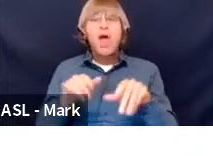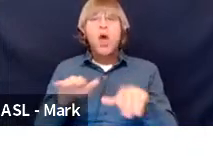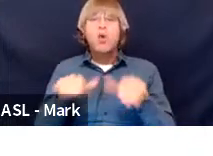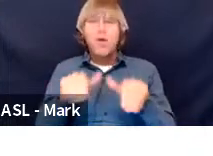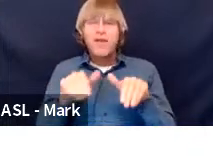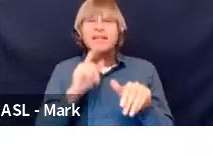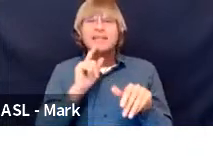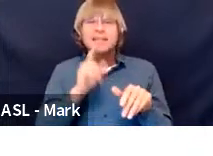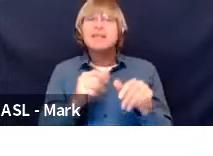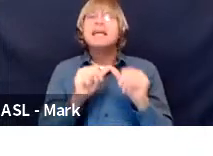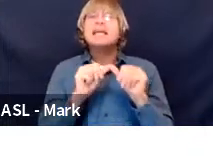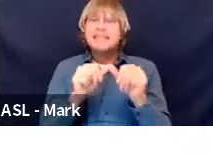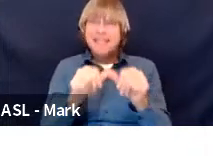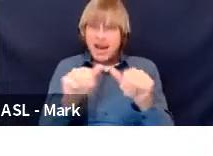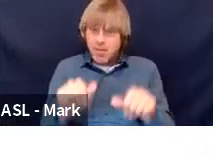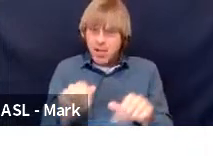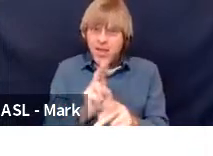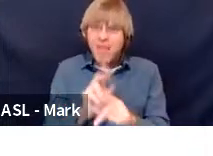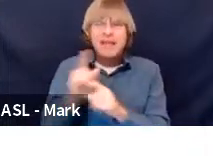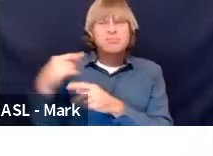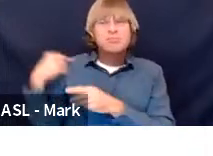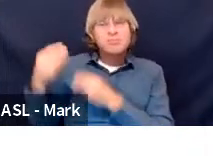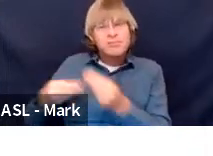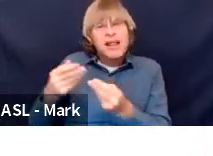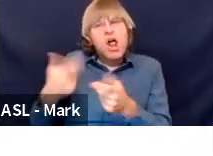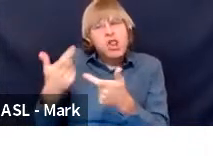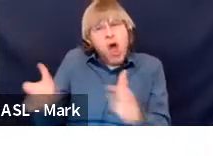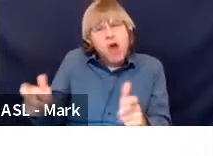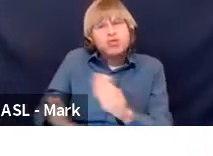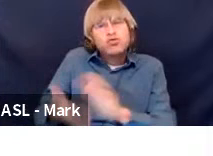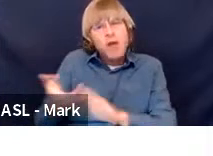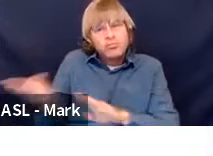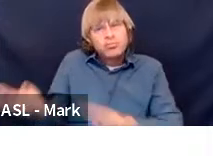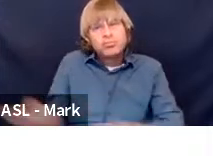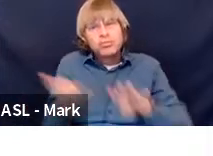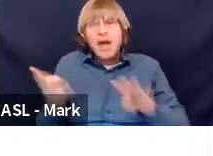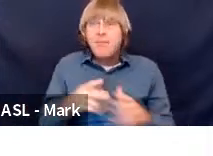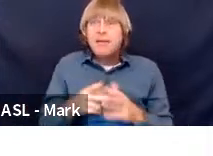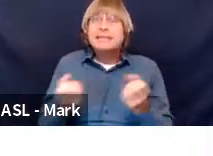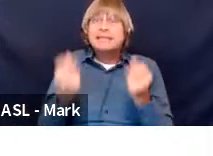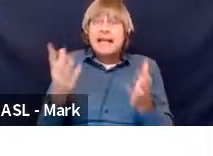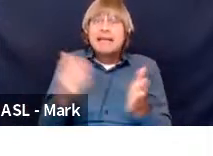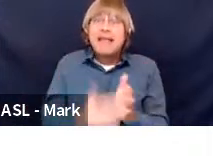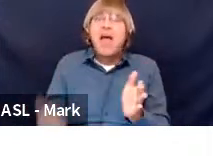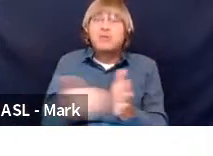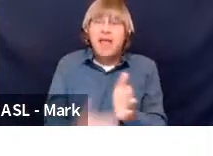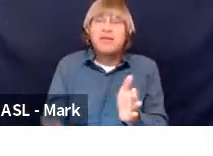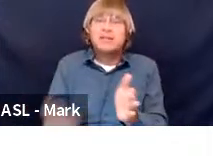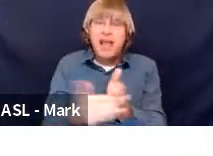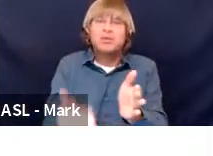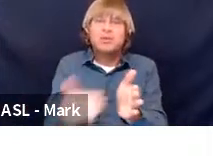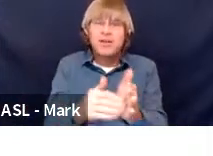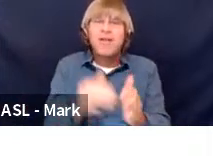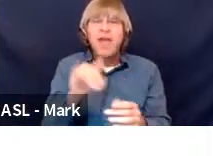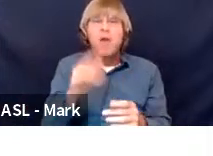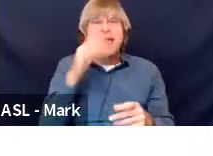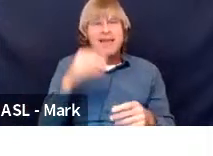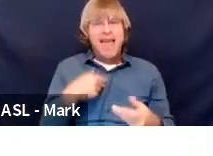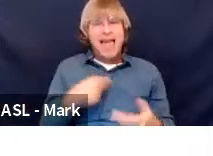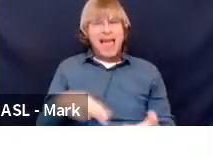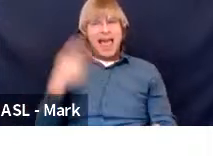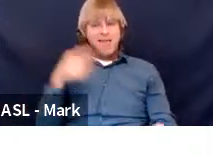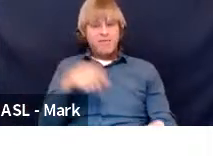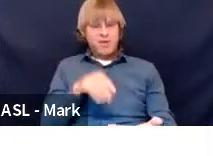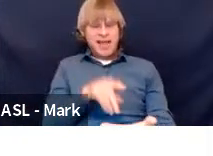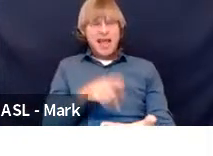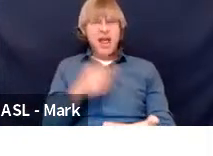again, a sustainable paper, something that they could do in a large run. We are talking tens of thousands. Something that's going to give a high level of